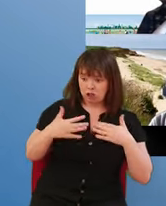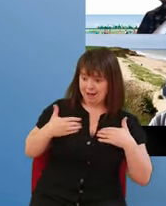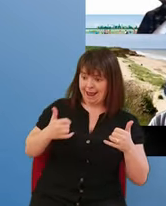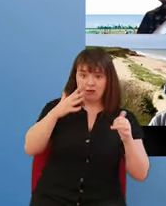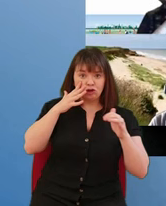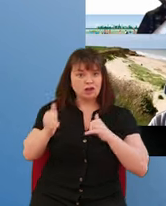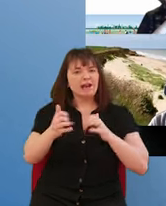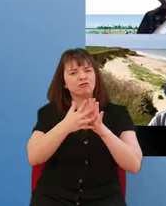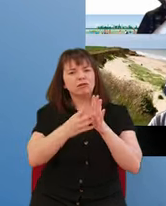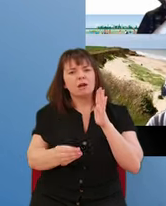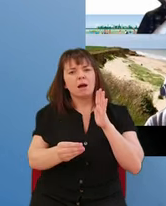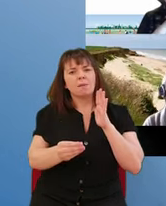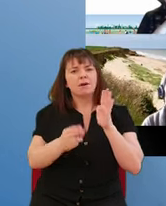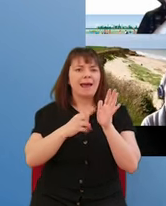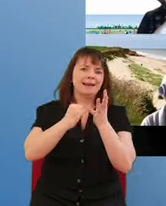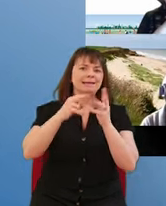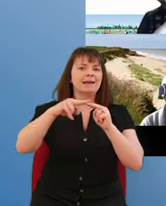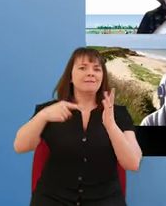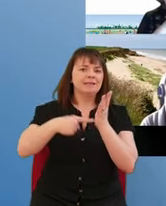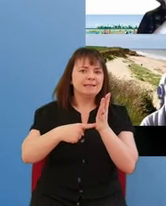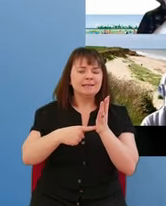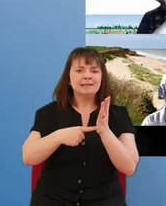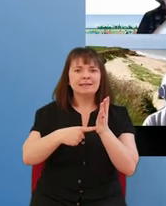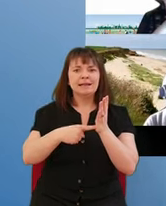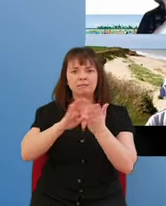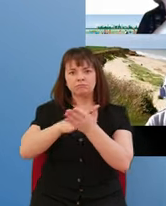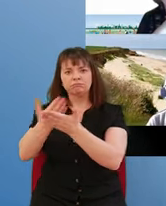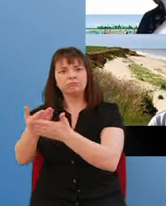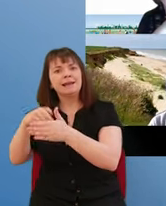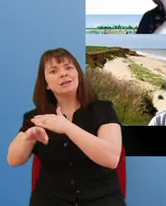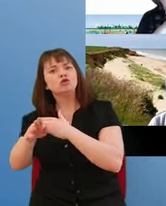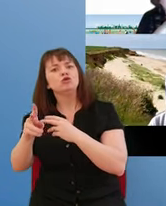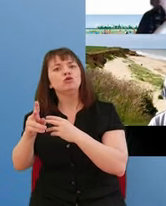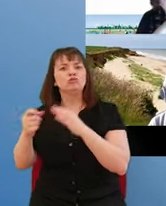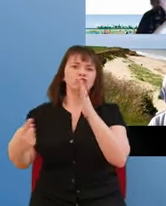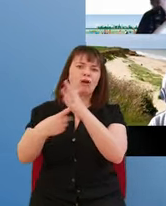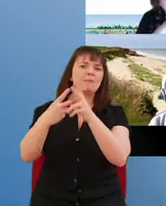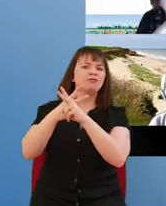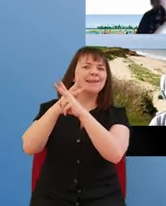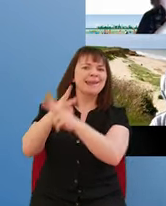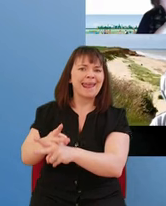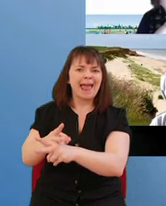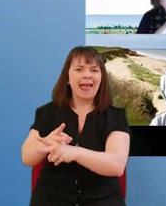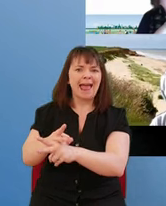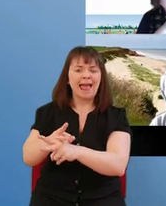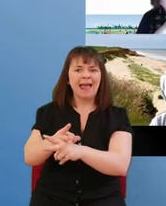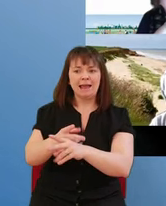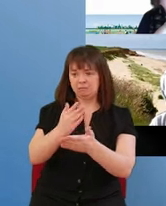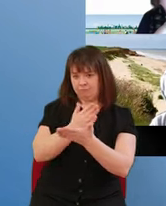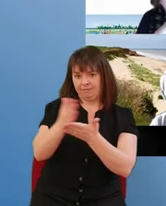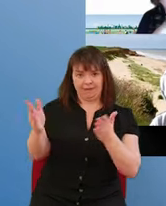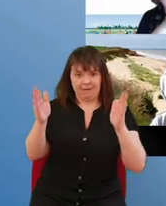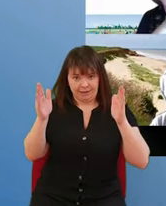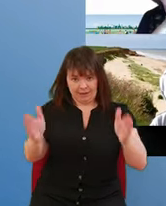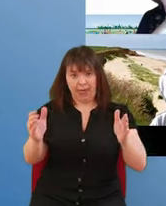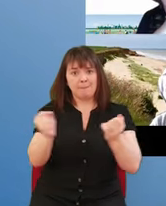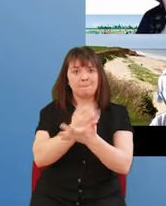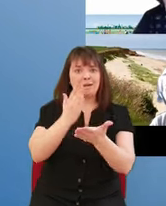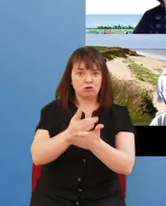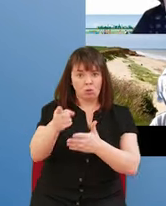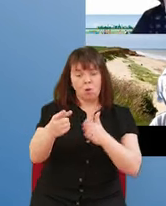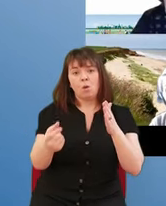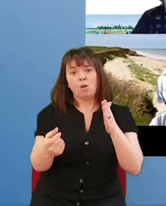the best figures out, because going forward it'll only be pulled out of primary care. And that also connects in with opportunities